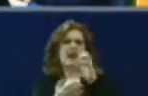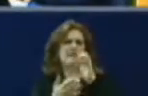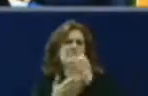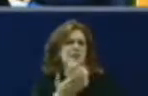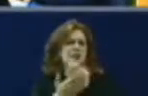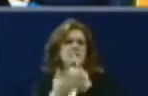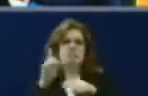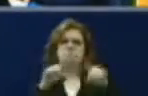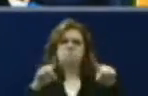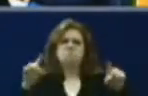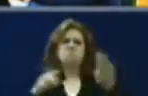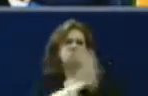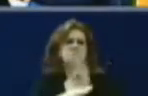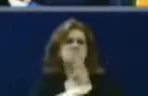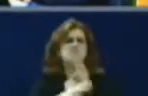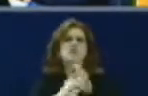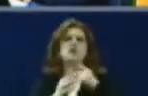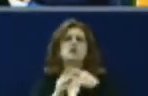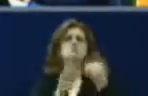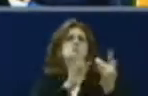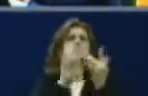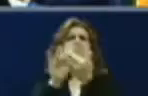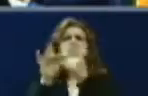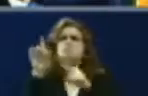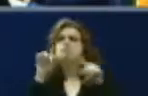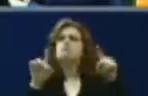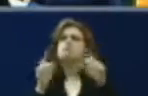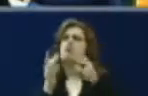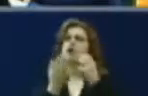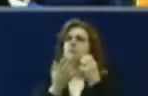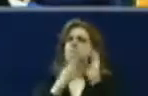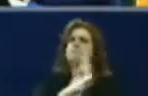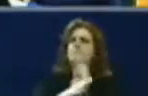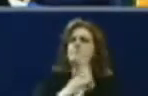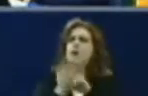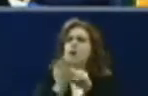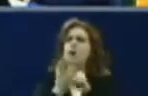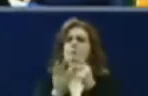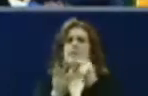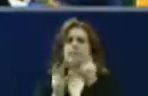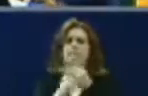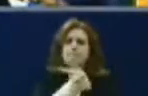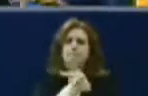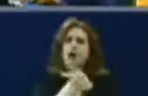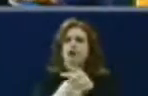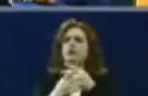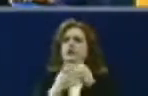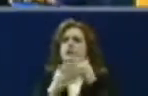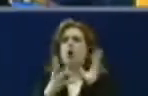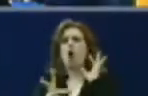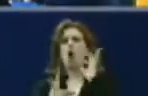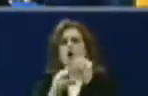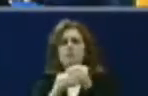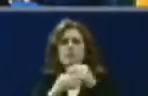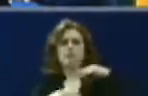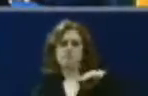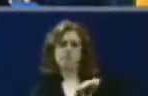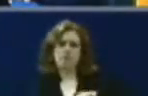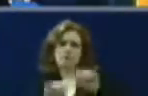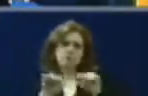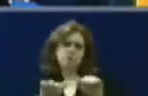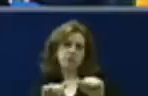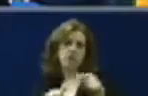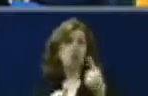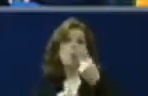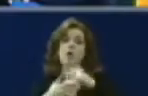businesses. We're researching various businesses and learning about their products, operations, and profitability. One of the projects